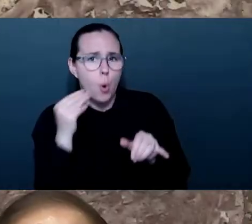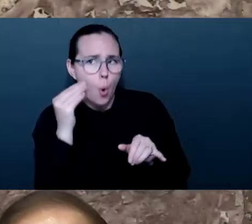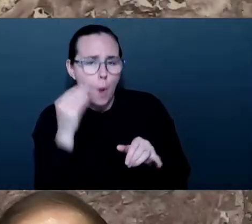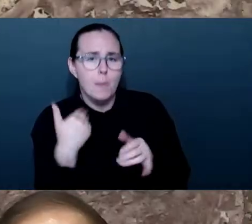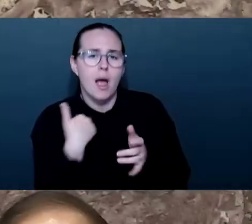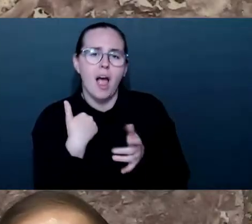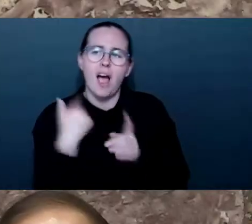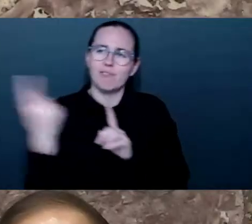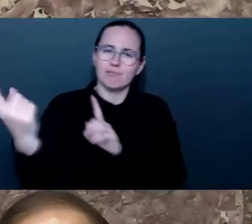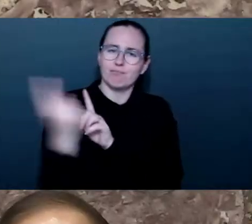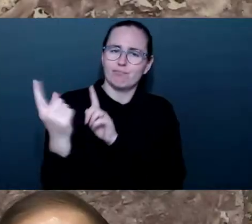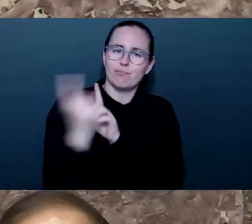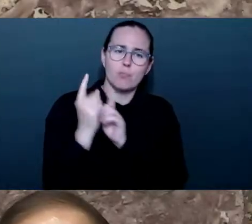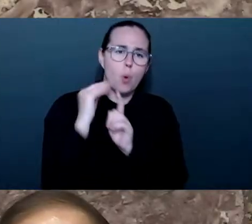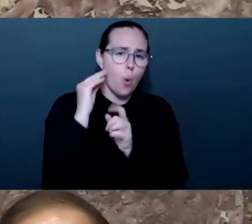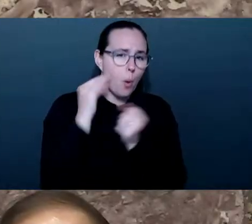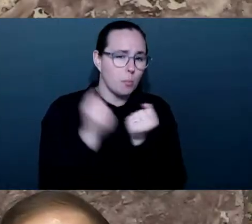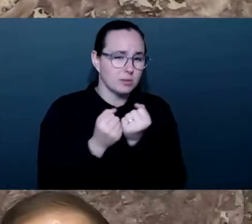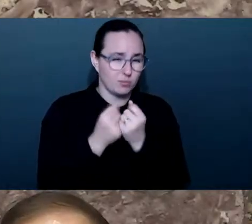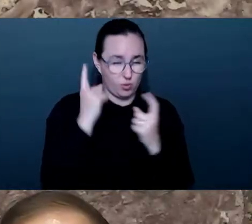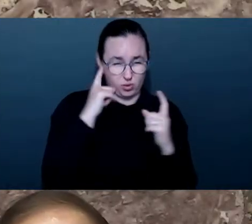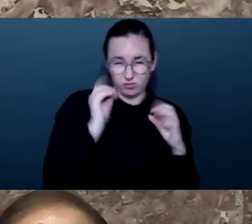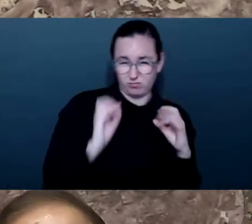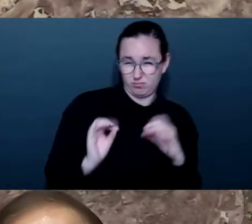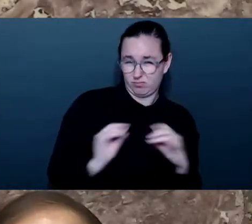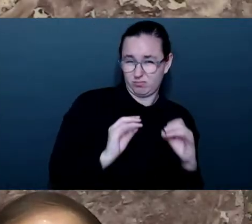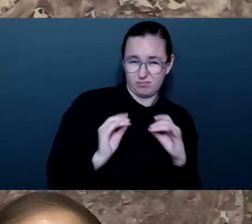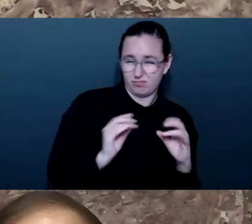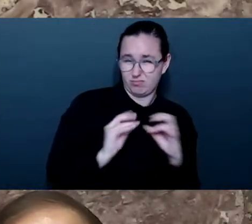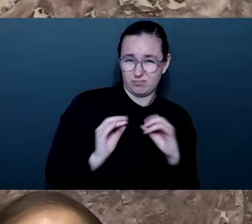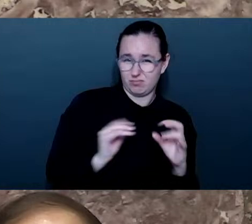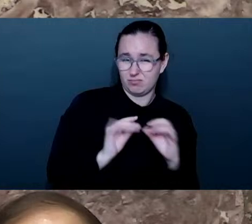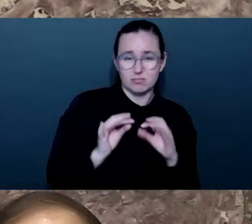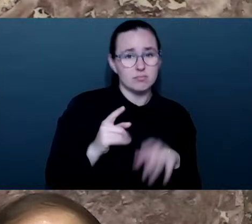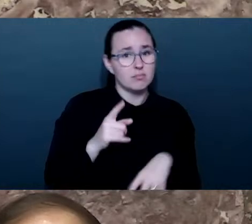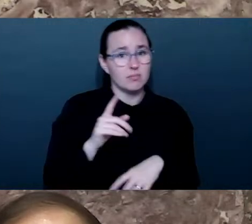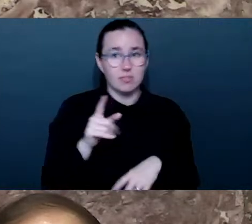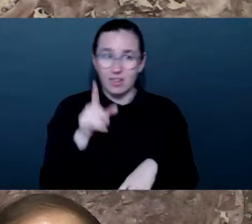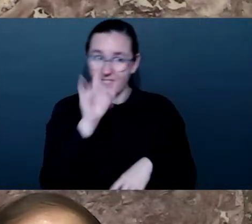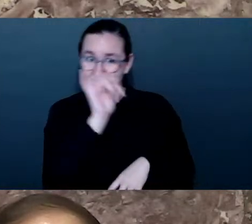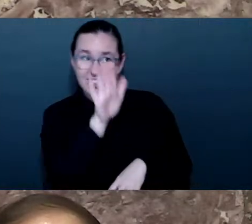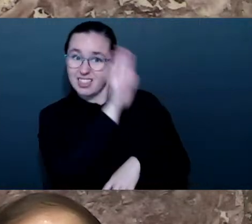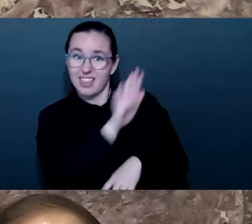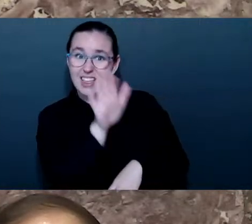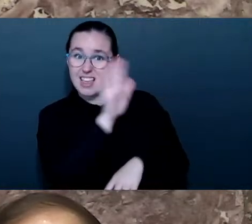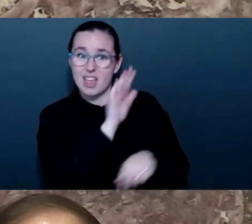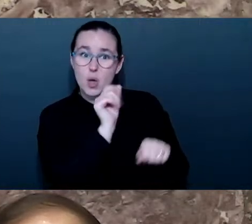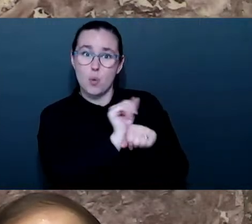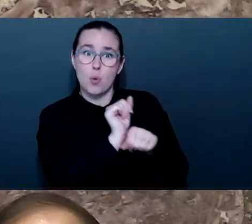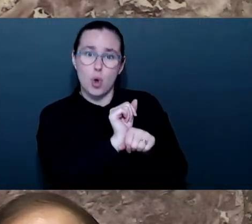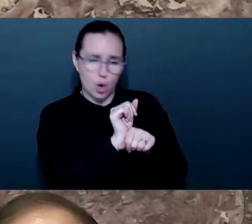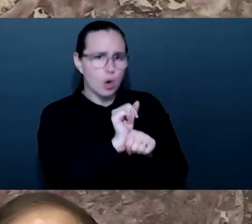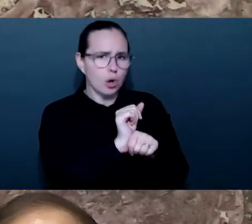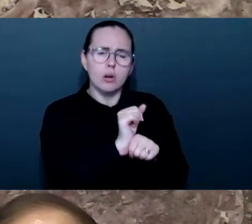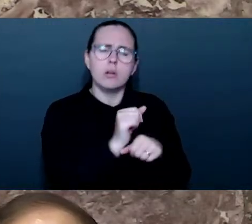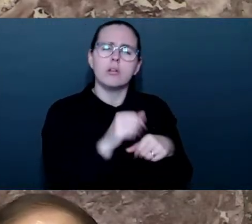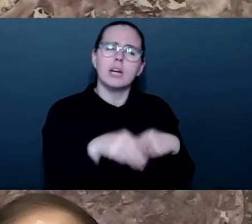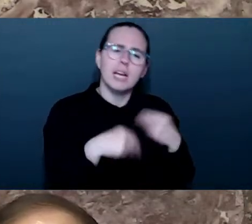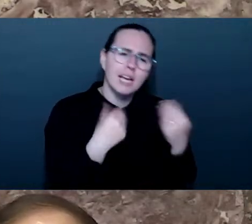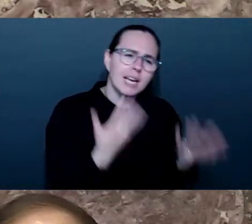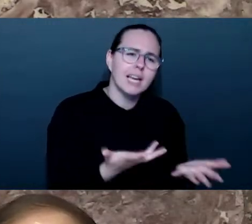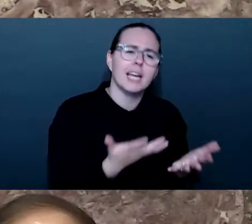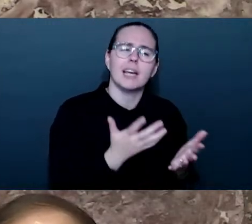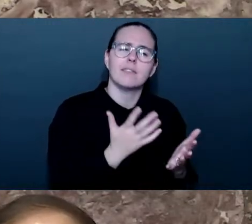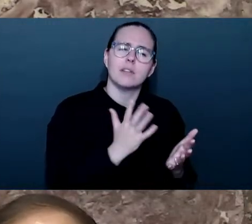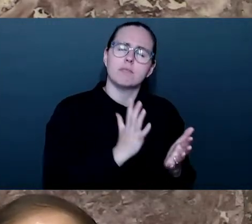Mr. Speaker, the work that these people do to provide the dignified care, to provide the best care possible near the end of